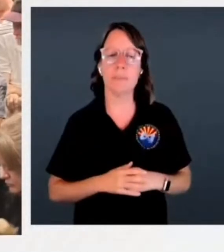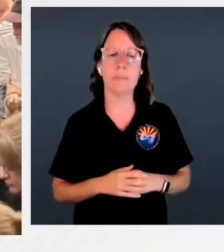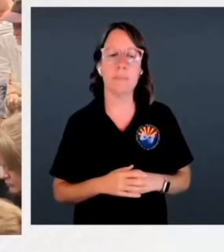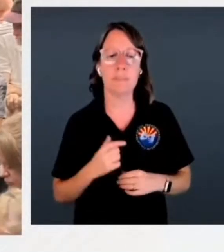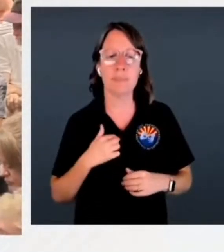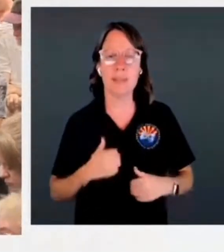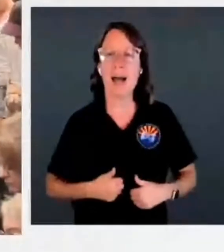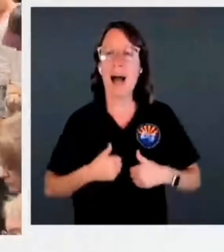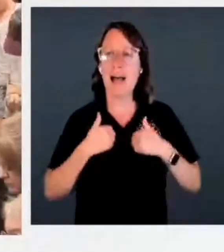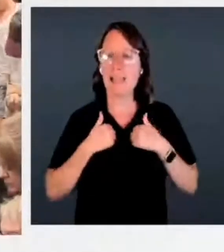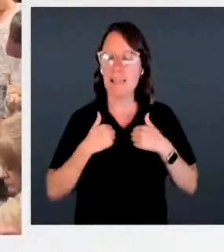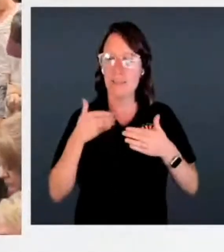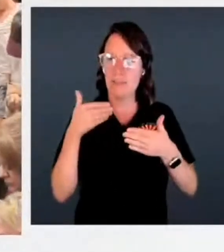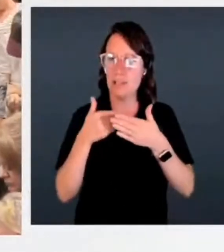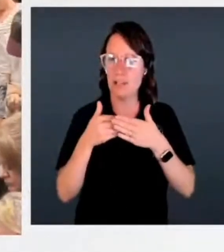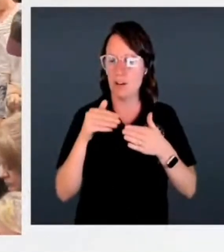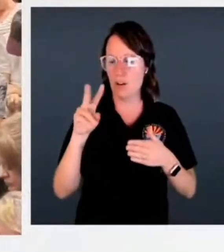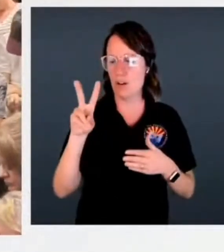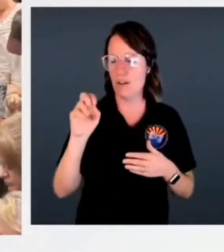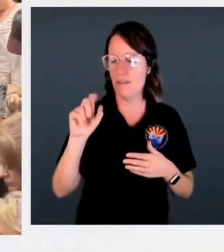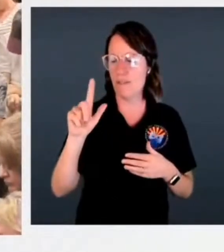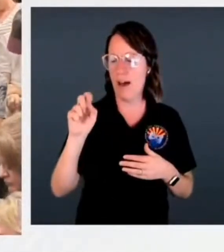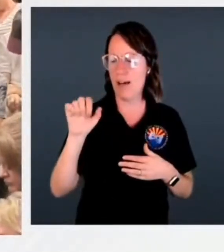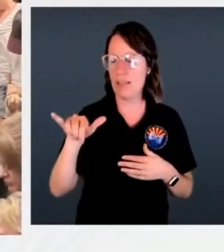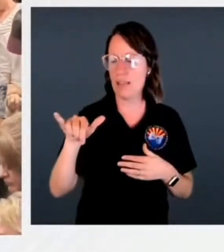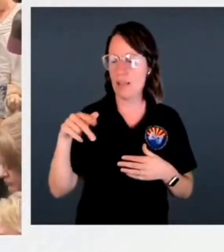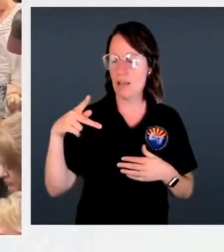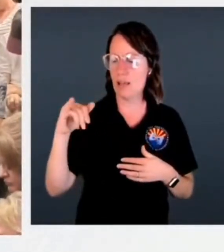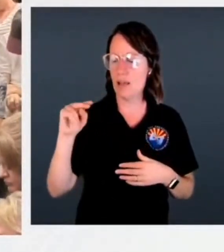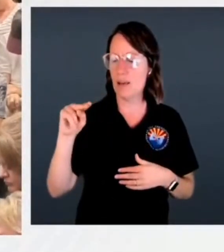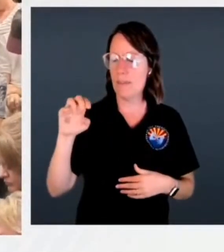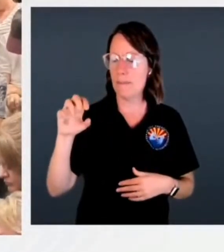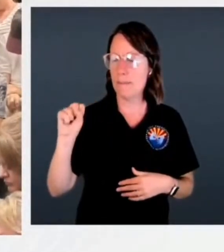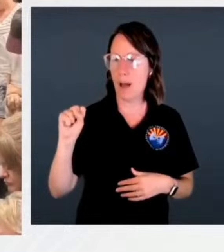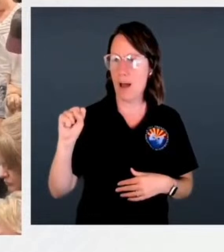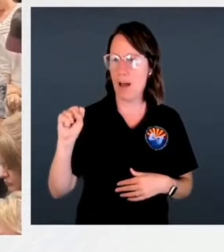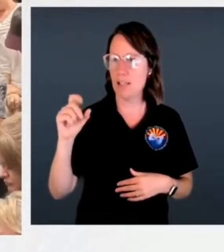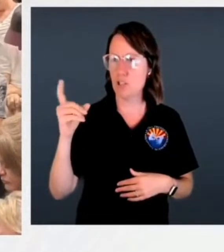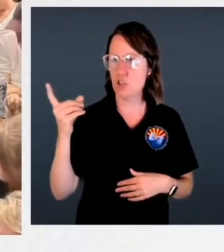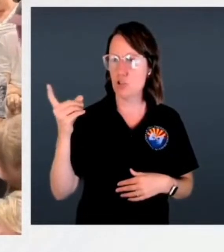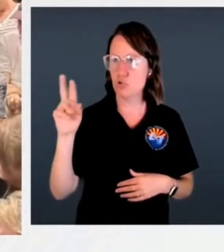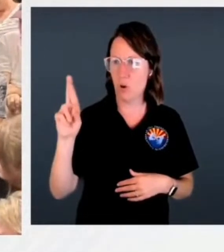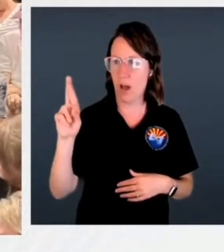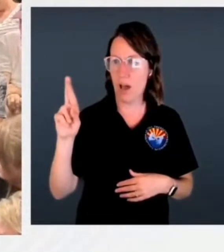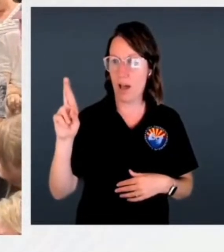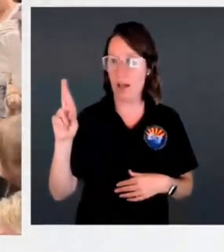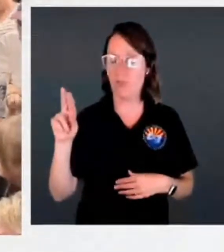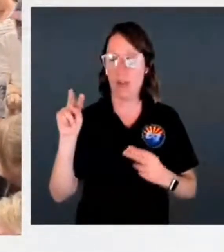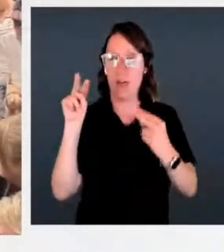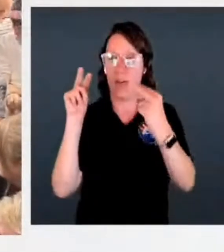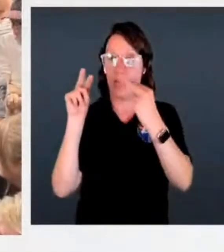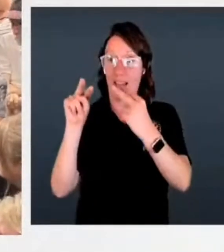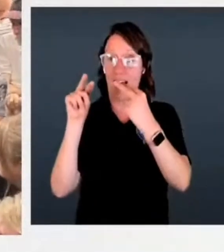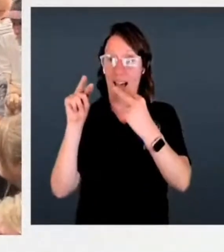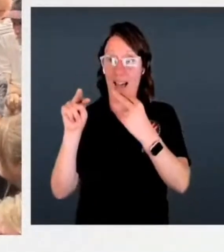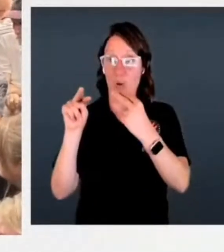Pines Drive, Patterson Creek. Okay, the whole west side of the highway was